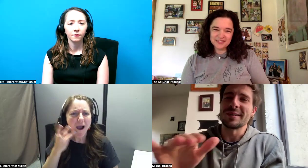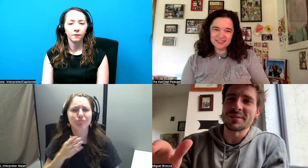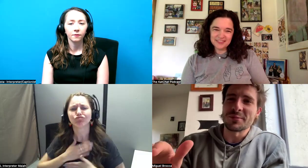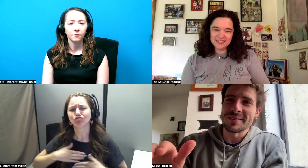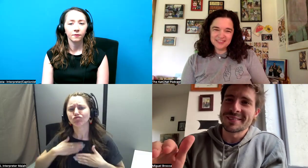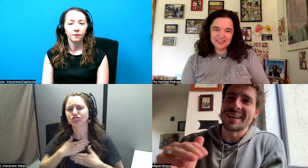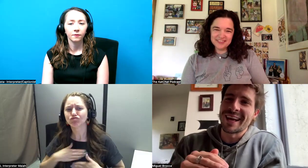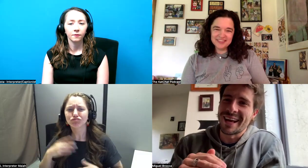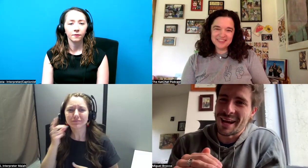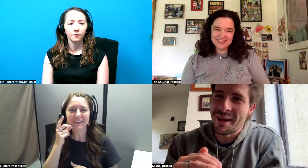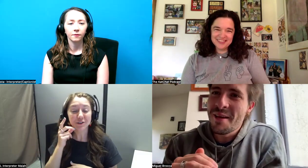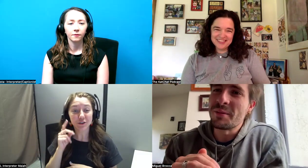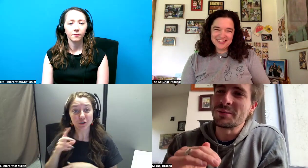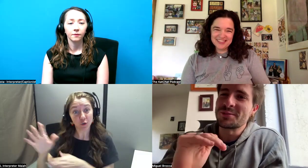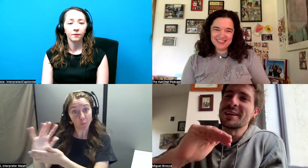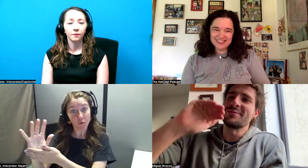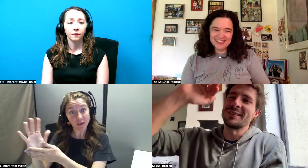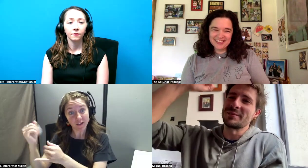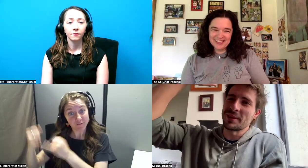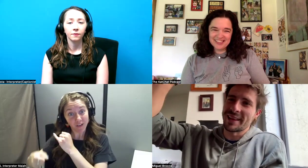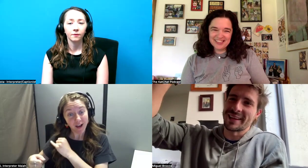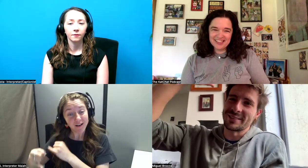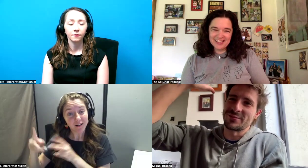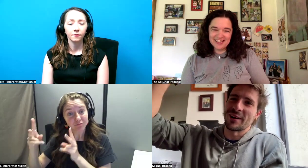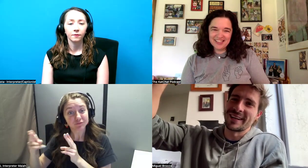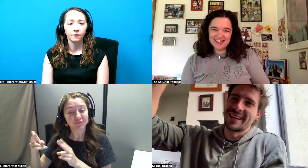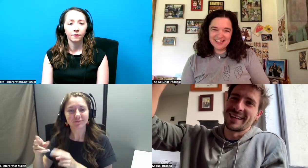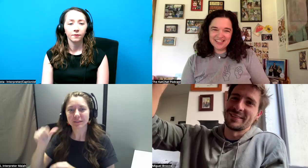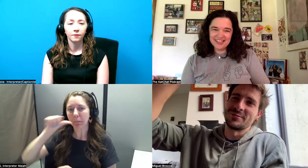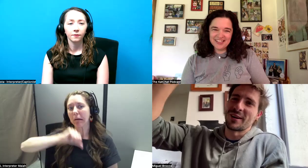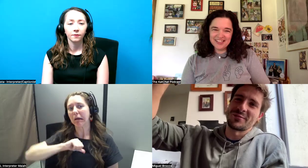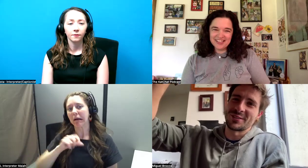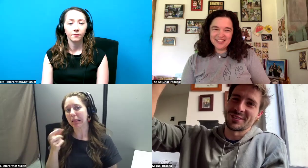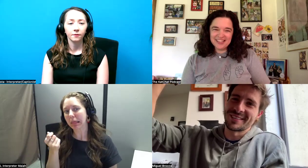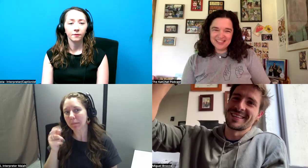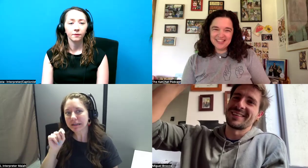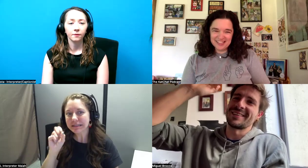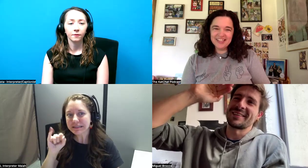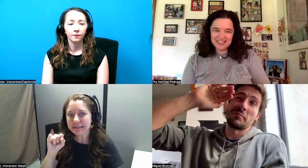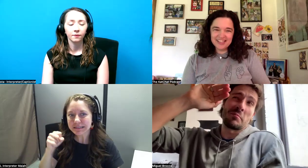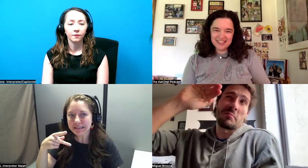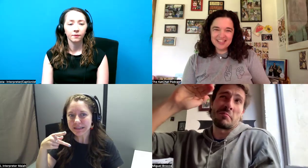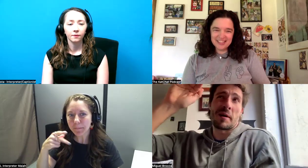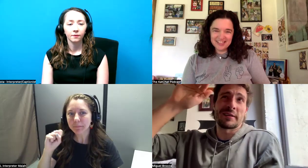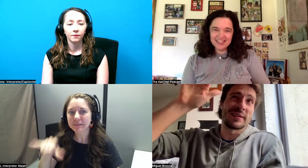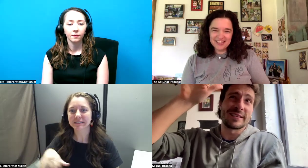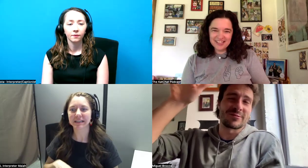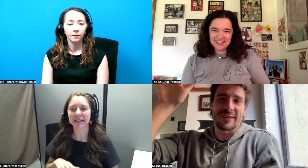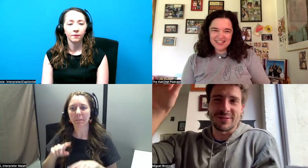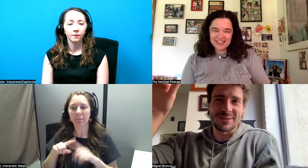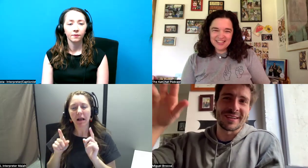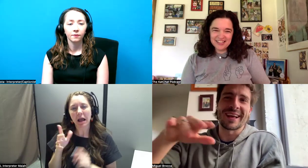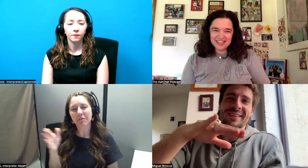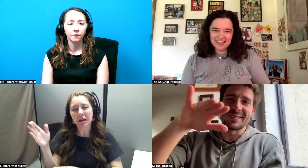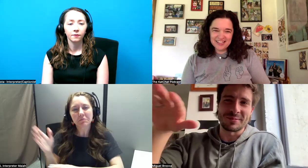just a tipsy one, but it was really fun to play like the drunk version, like the mildly